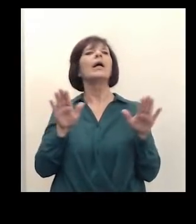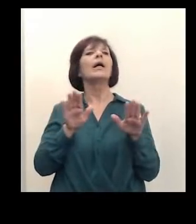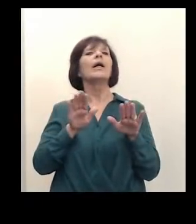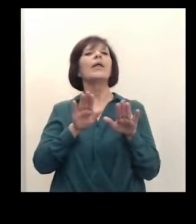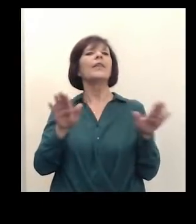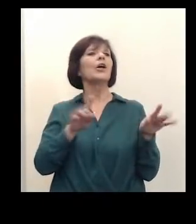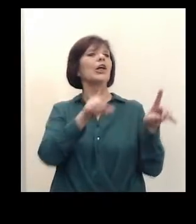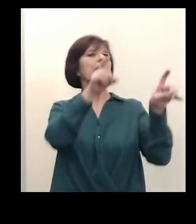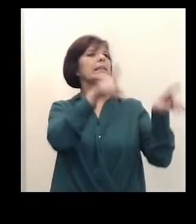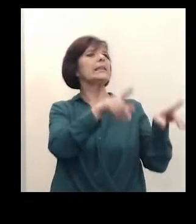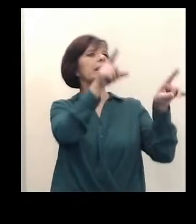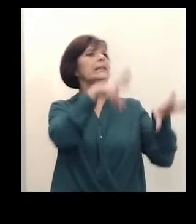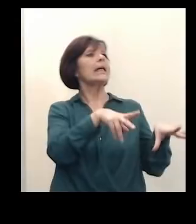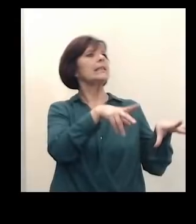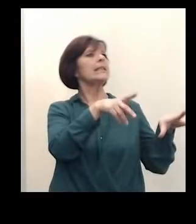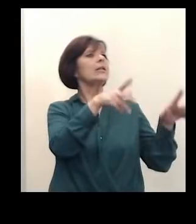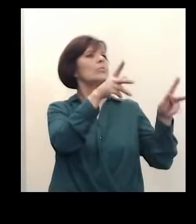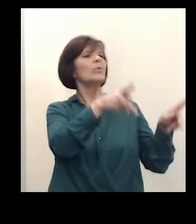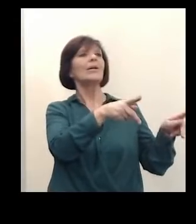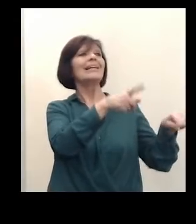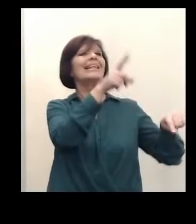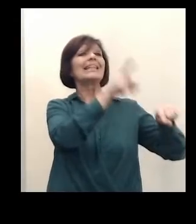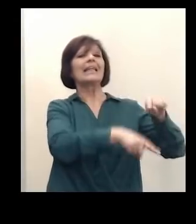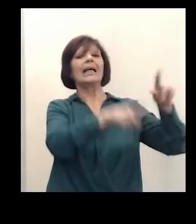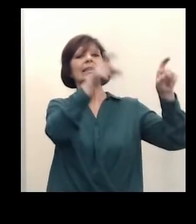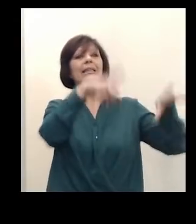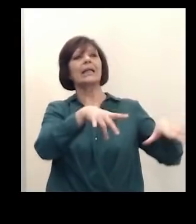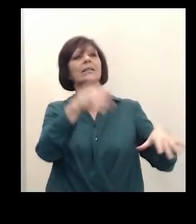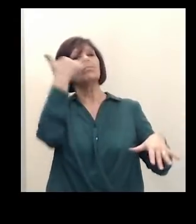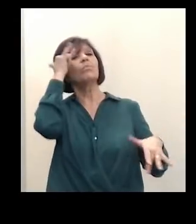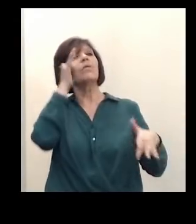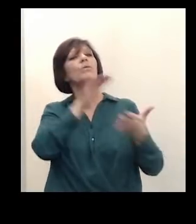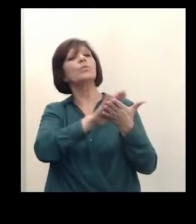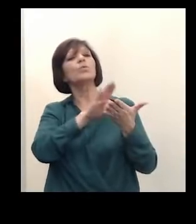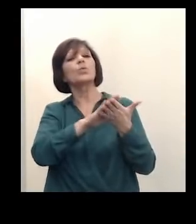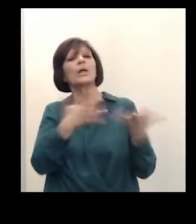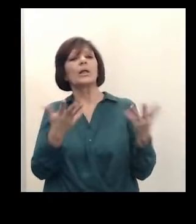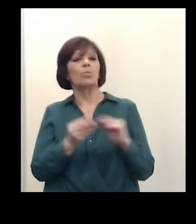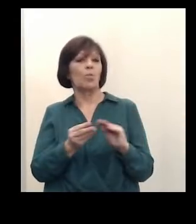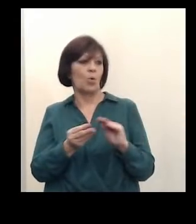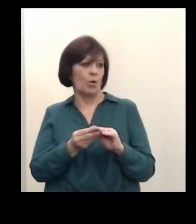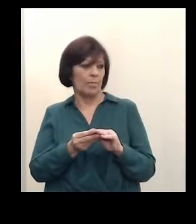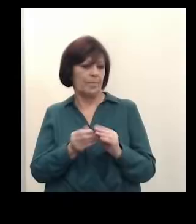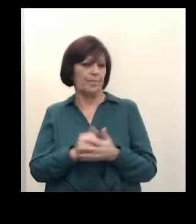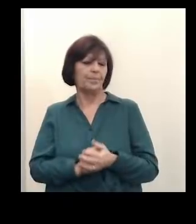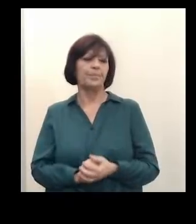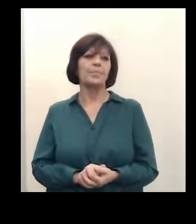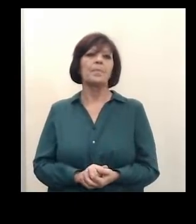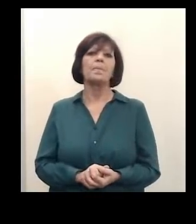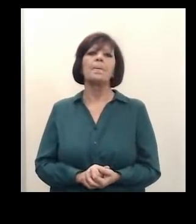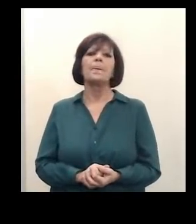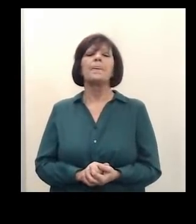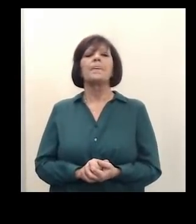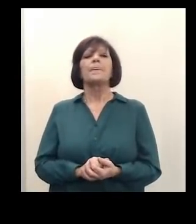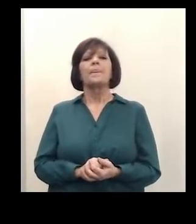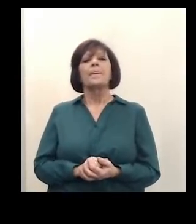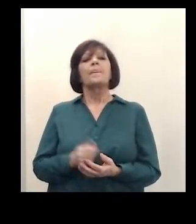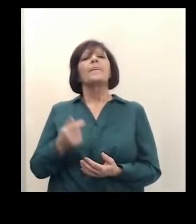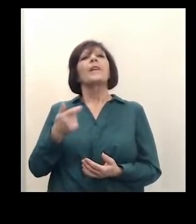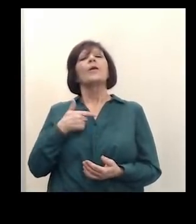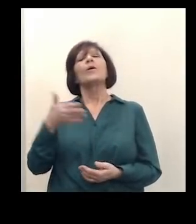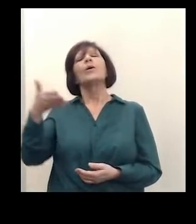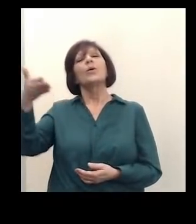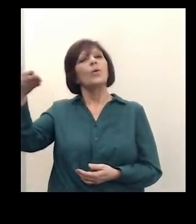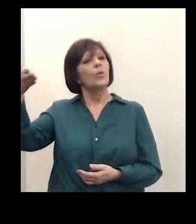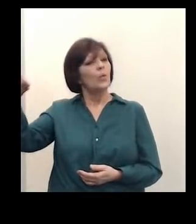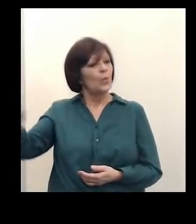was no longer going to be able to provide the Buffalo Public Schools with their COVID-19 screening testing. So we welcome them